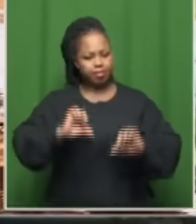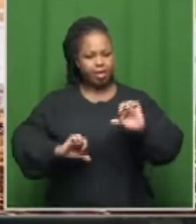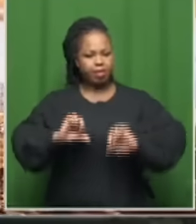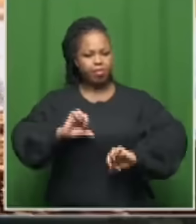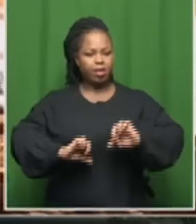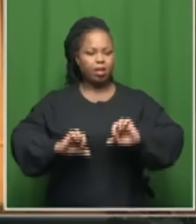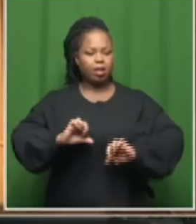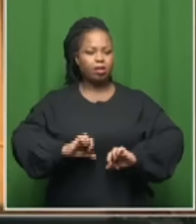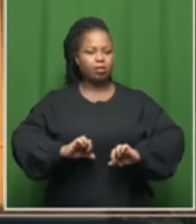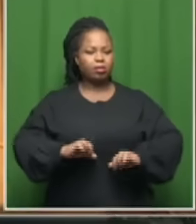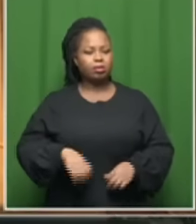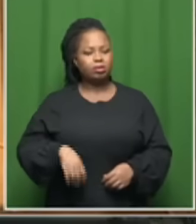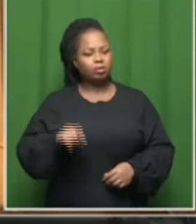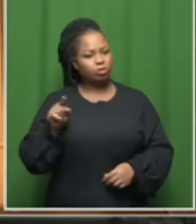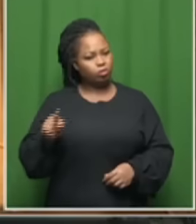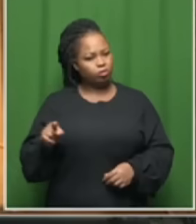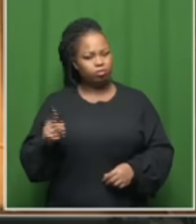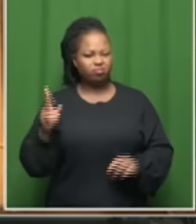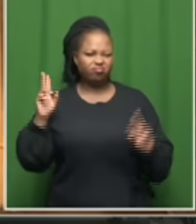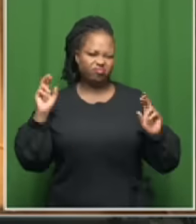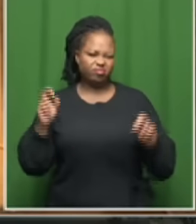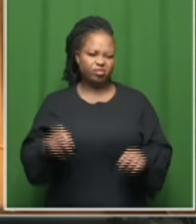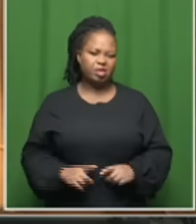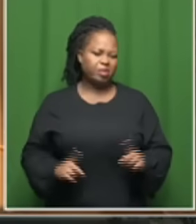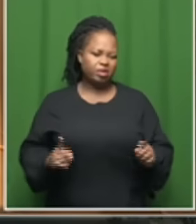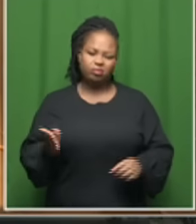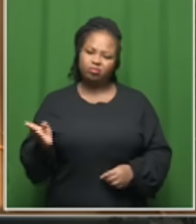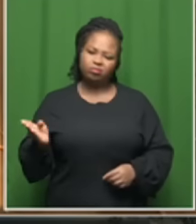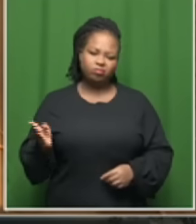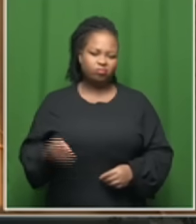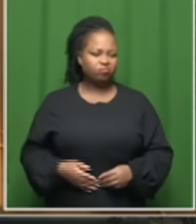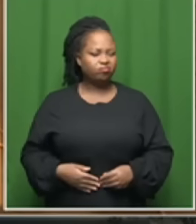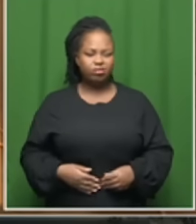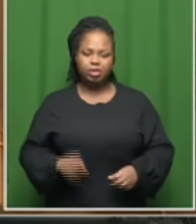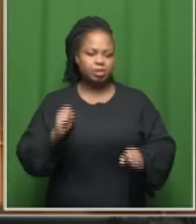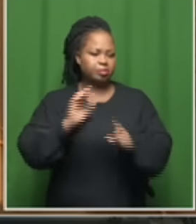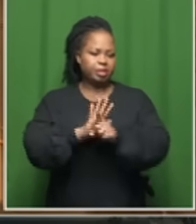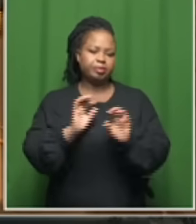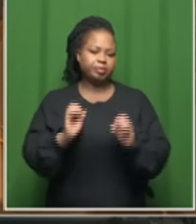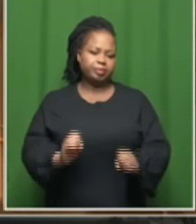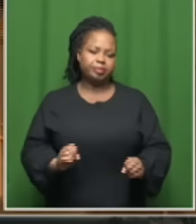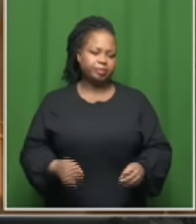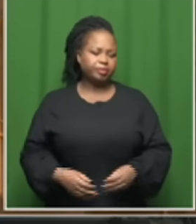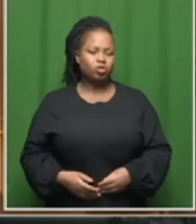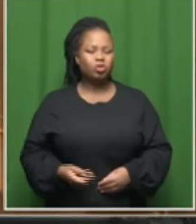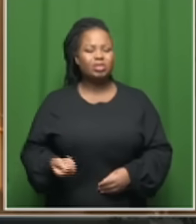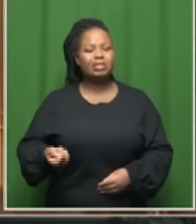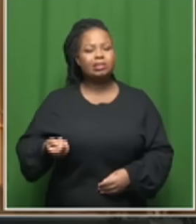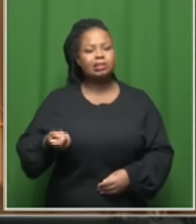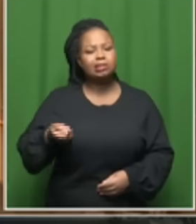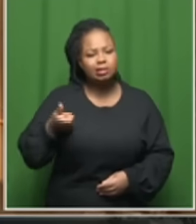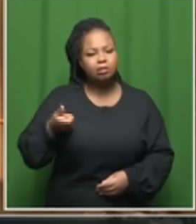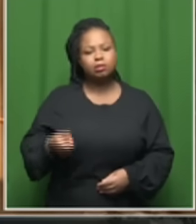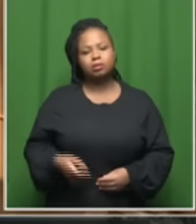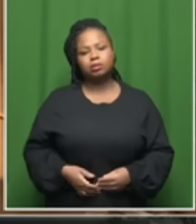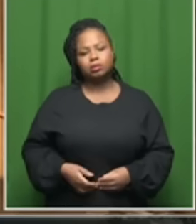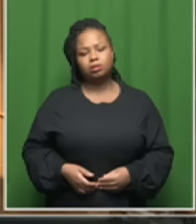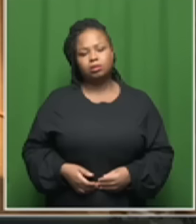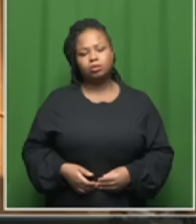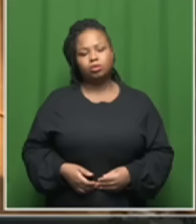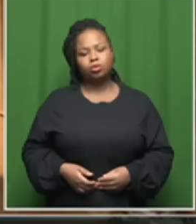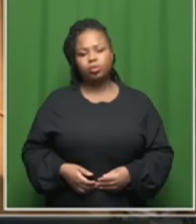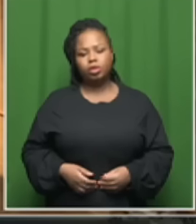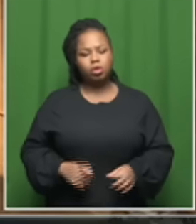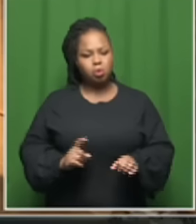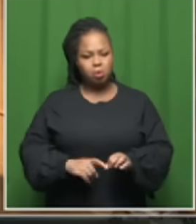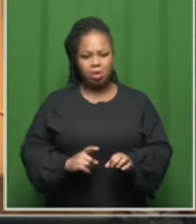microbial content. That would be an issue, but this one has no impact in terms of microorganism. It has no high impact